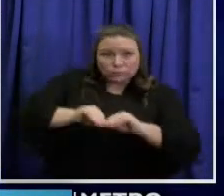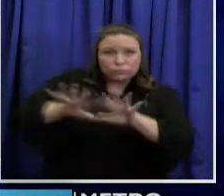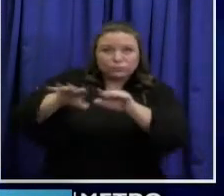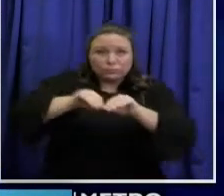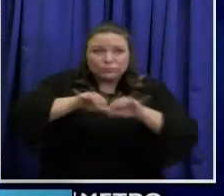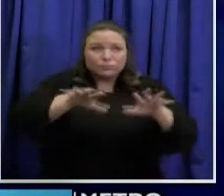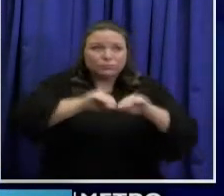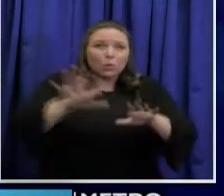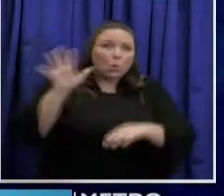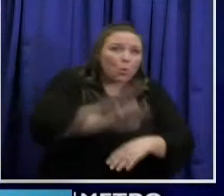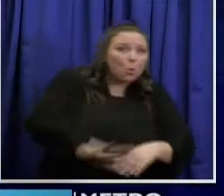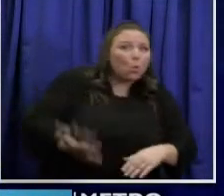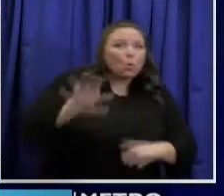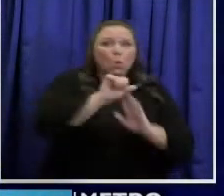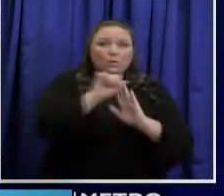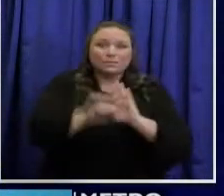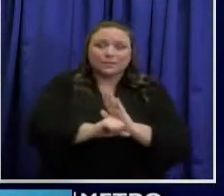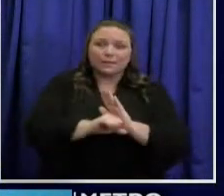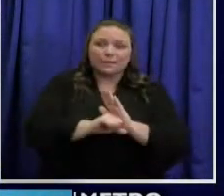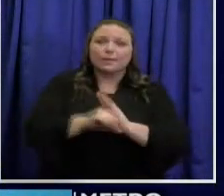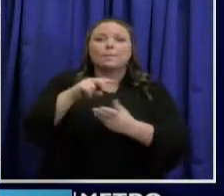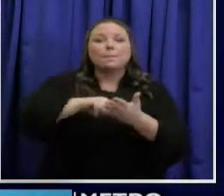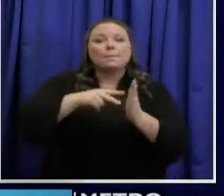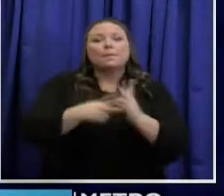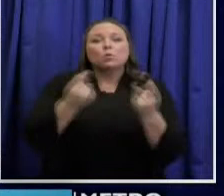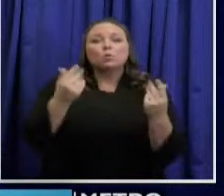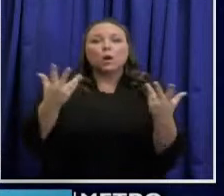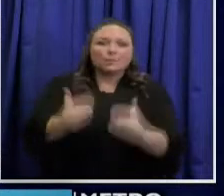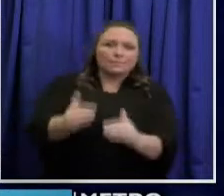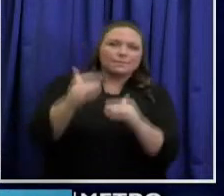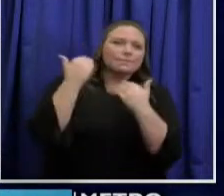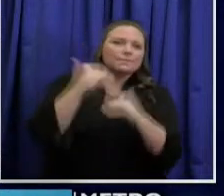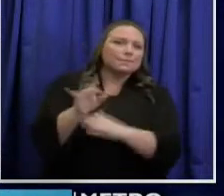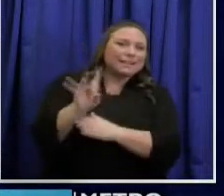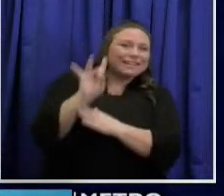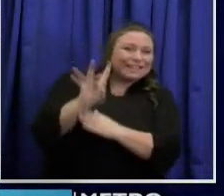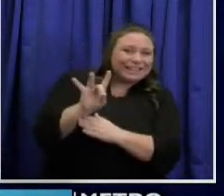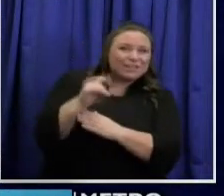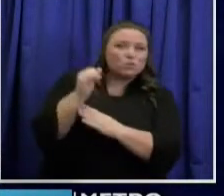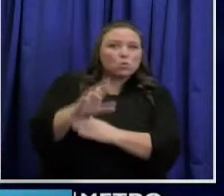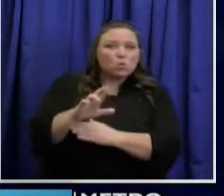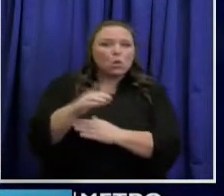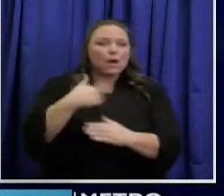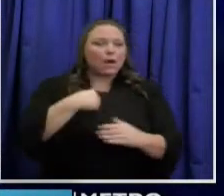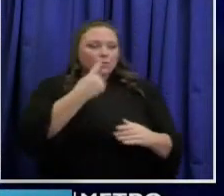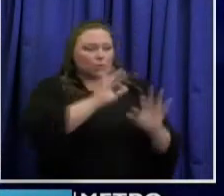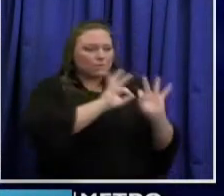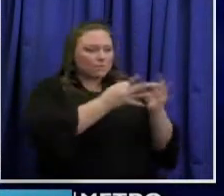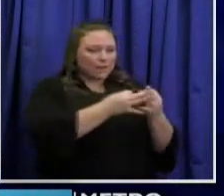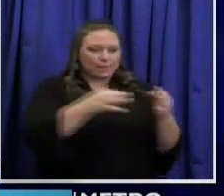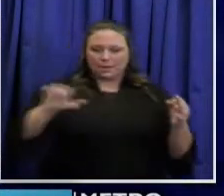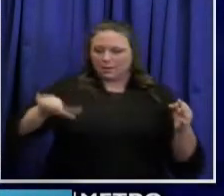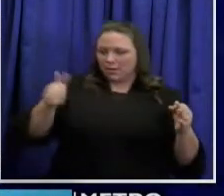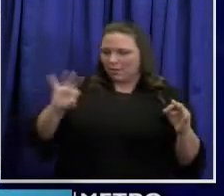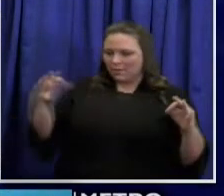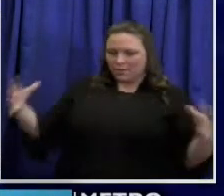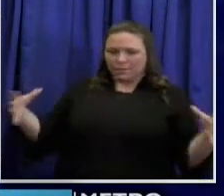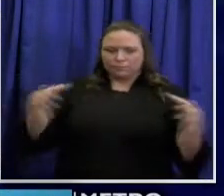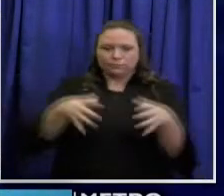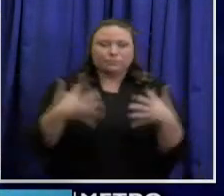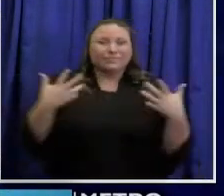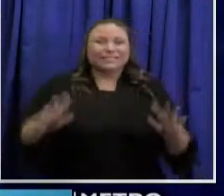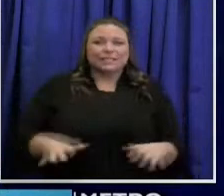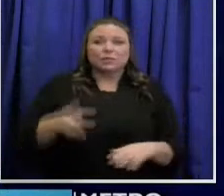settings. Let's limit groupings to 8, or to just add 1 other family group. Now, Sweden,